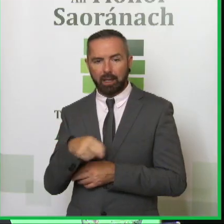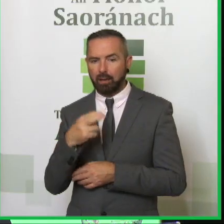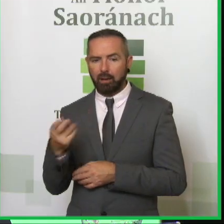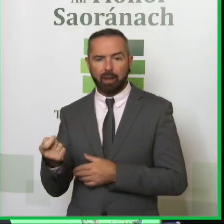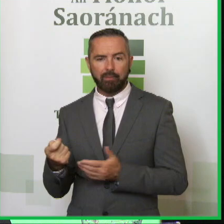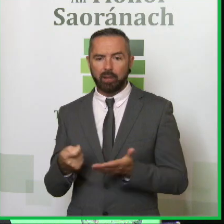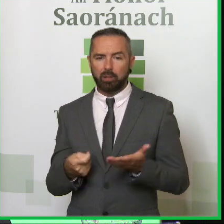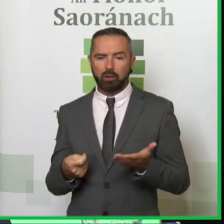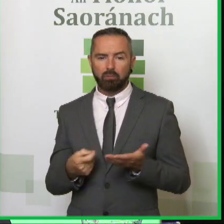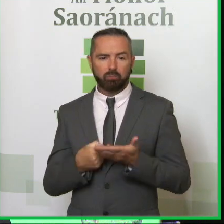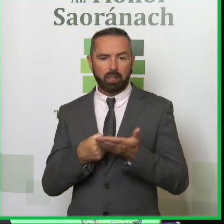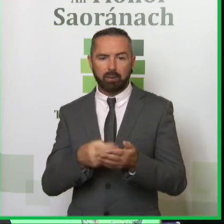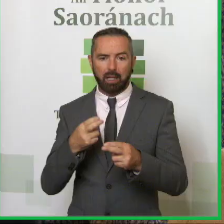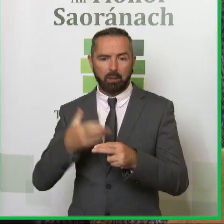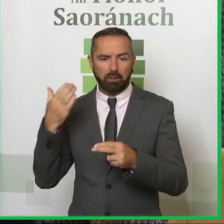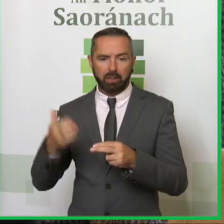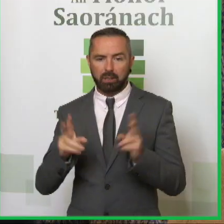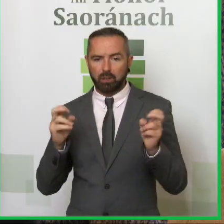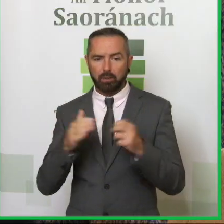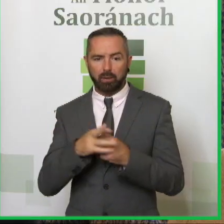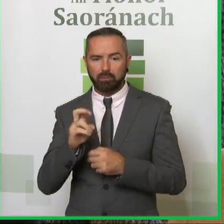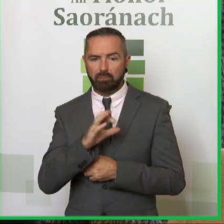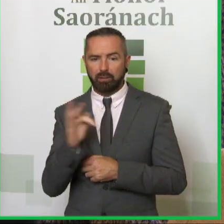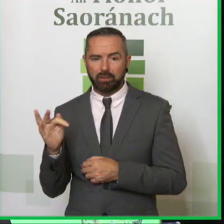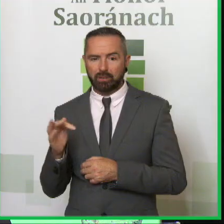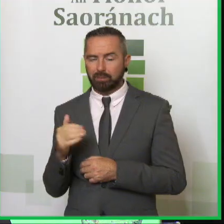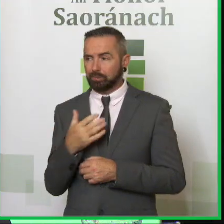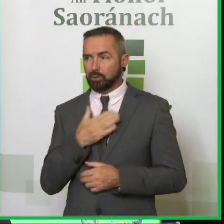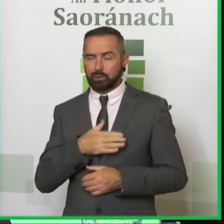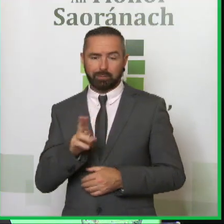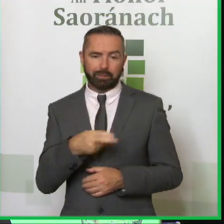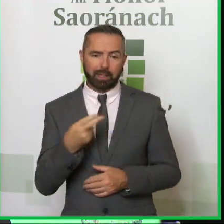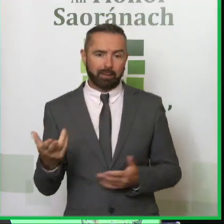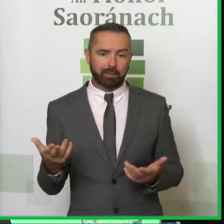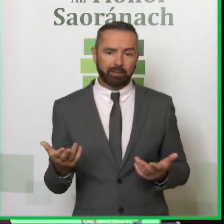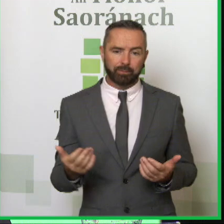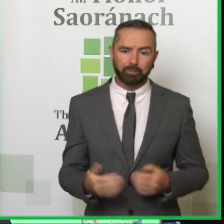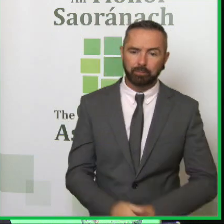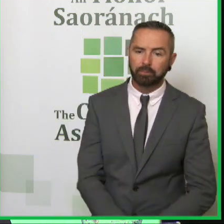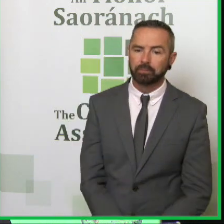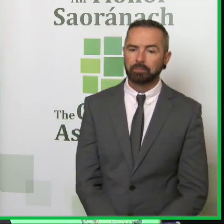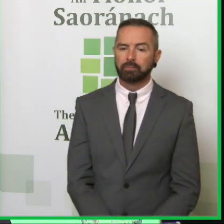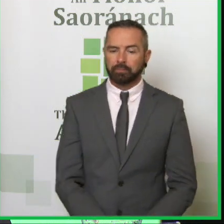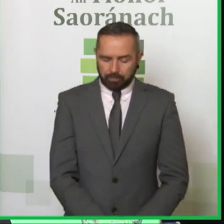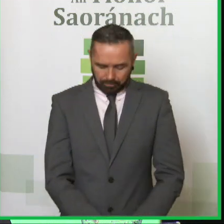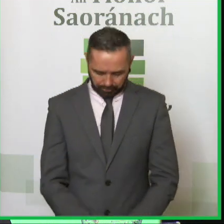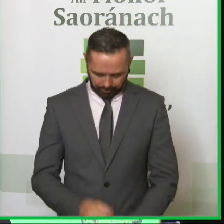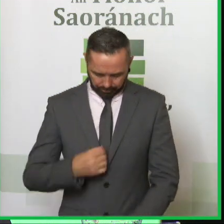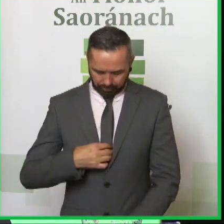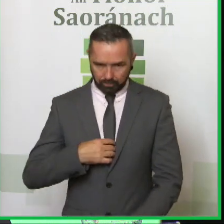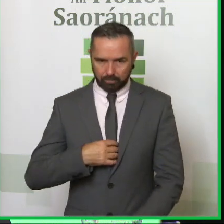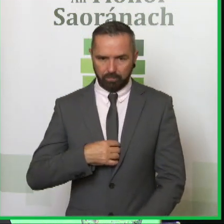reference. Like we can't. I mean, I'm here in the room, but I can't. We can't facilitate it.